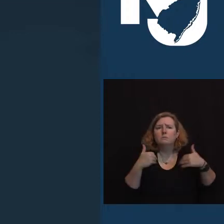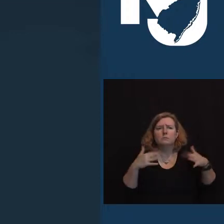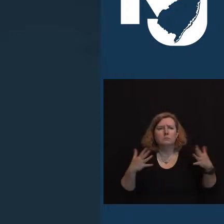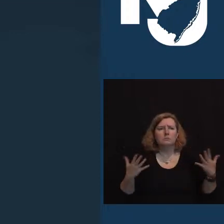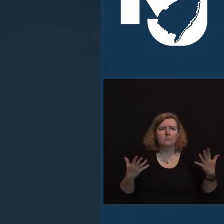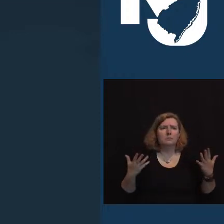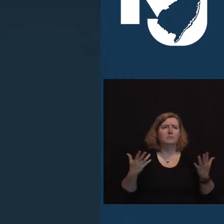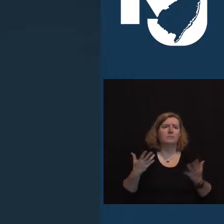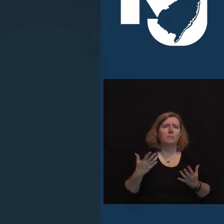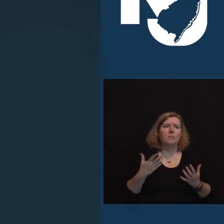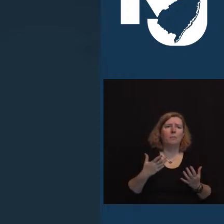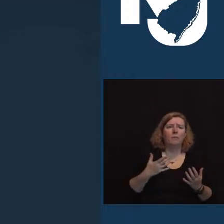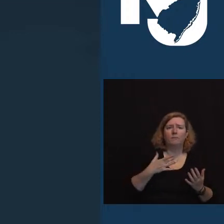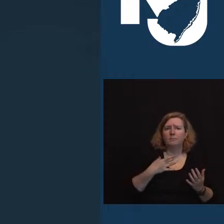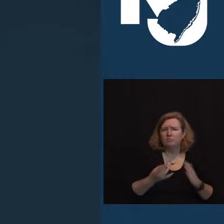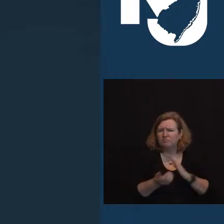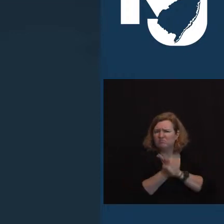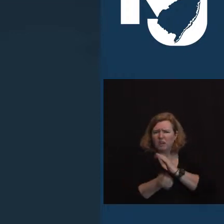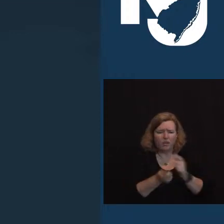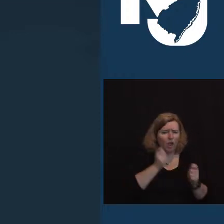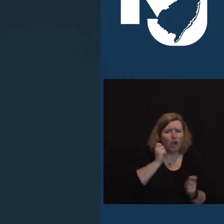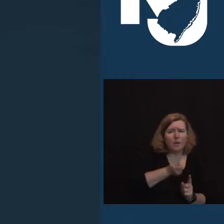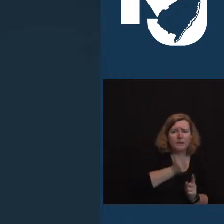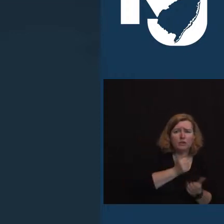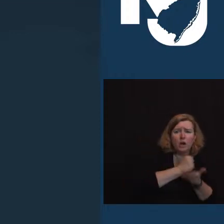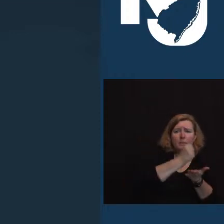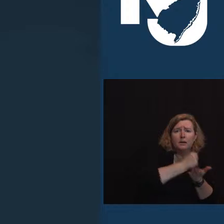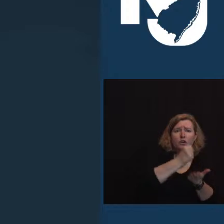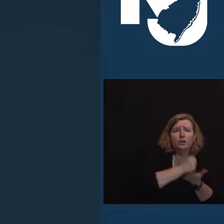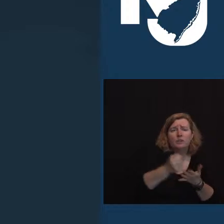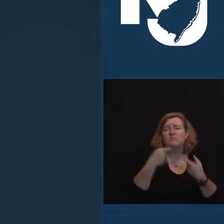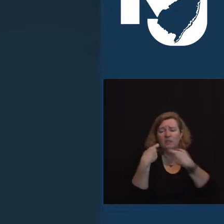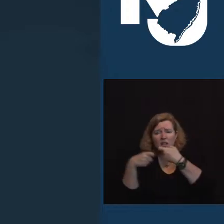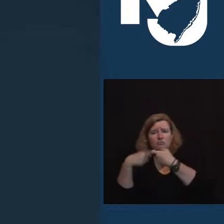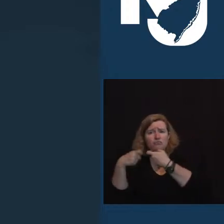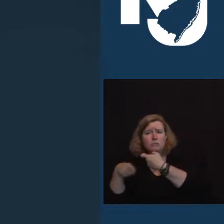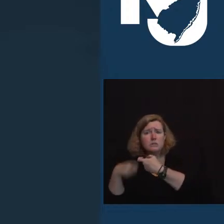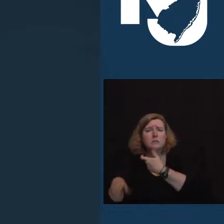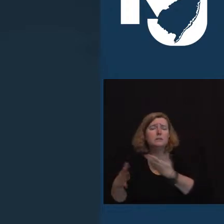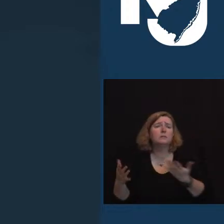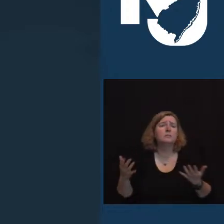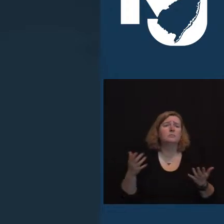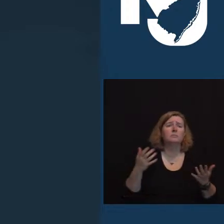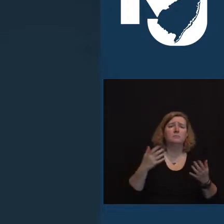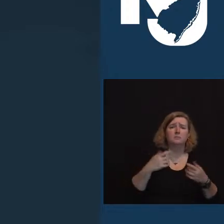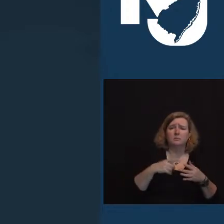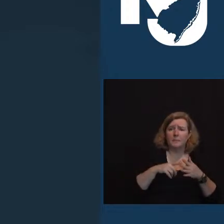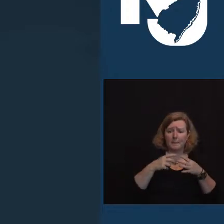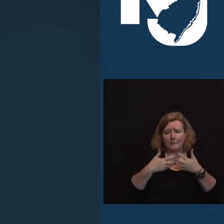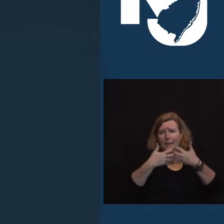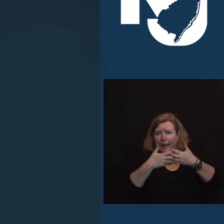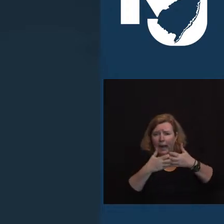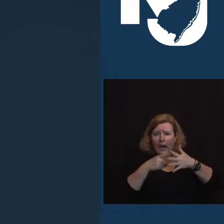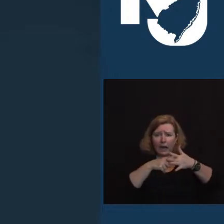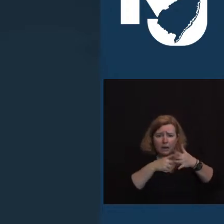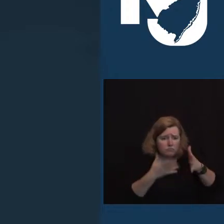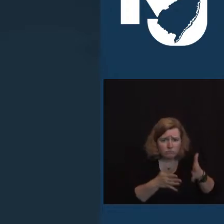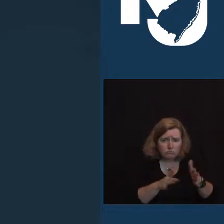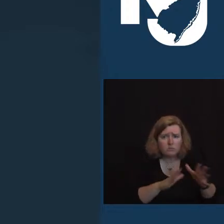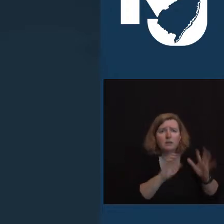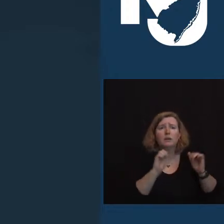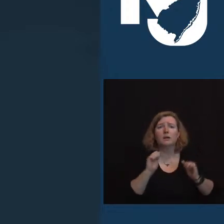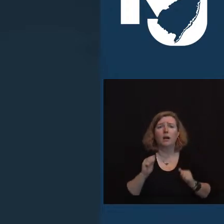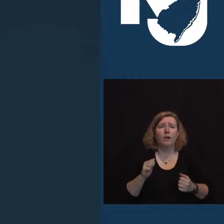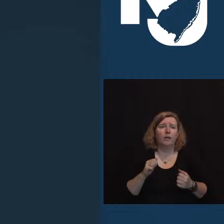his carpentry, electrical, or mechanical skills, or his intuition in the garden and in the